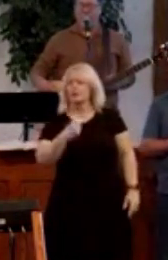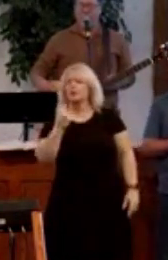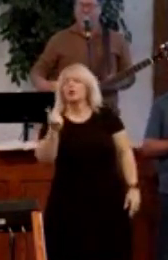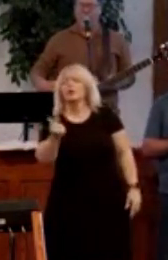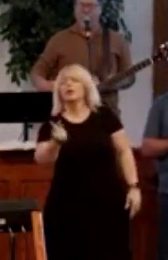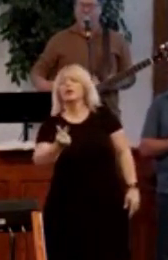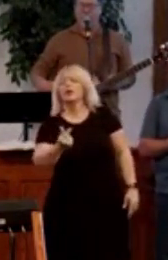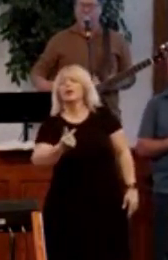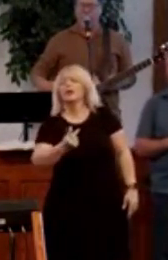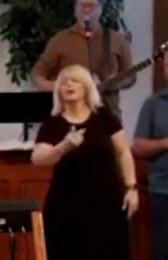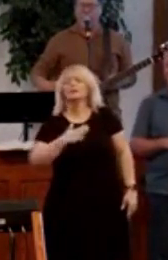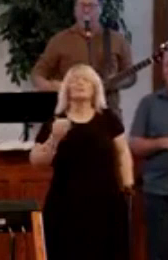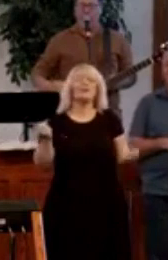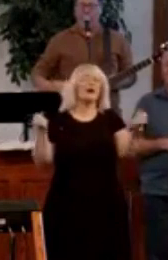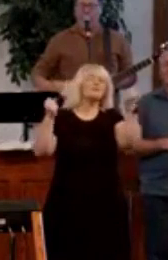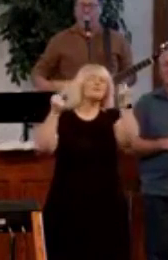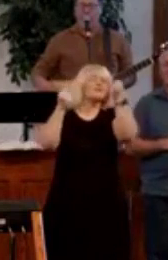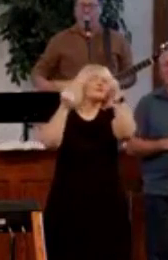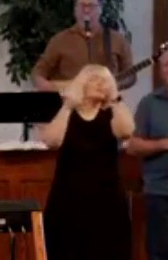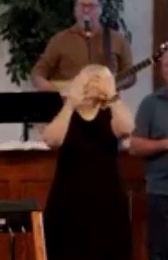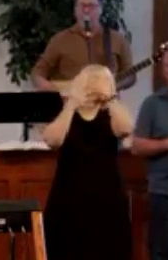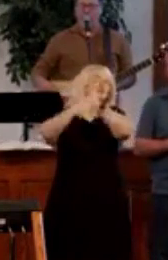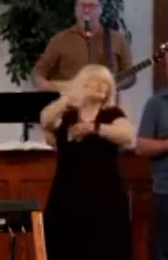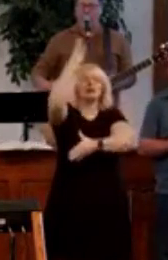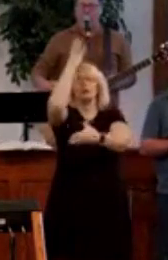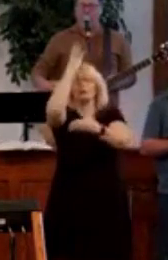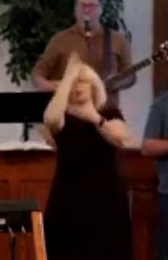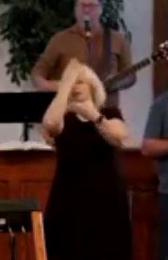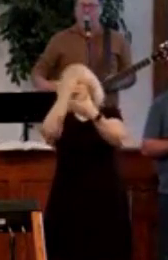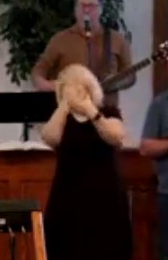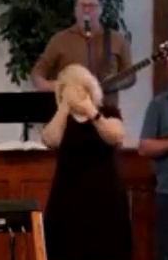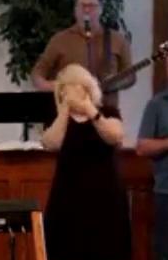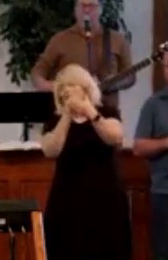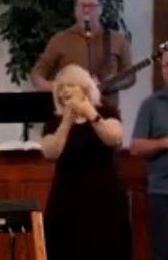and grace my fears